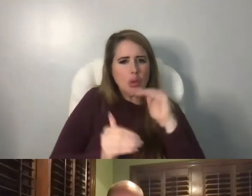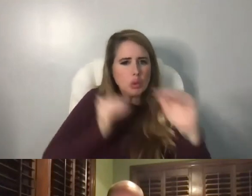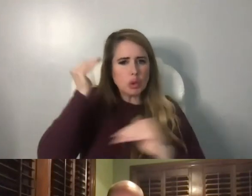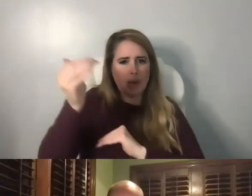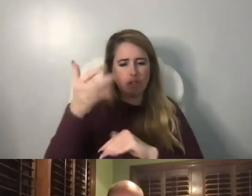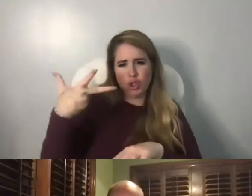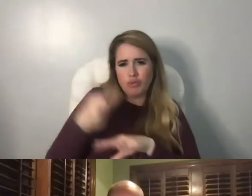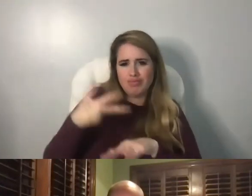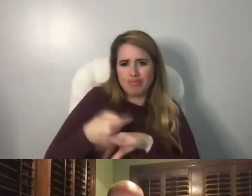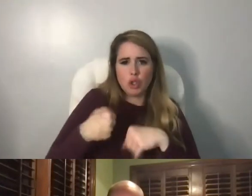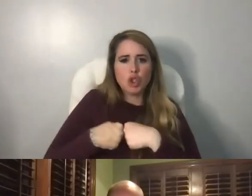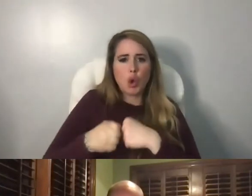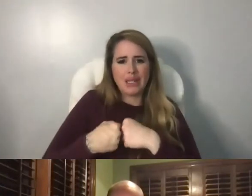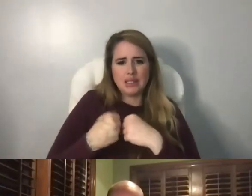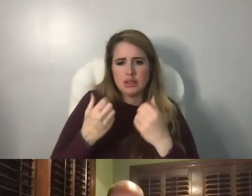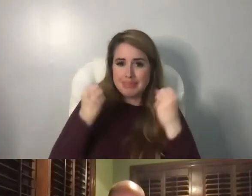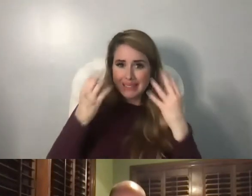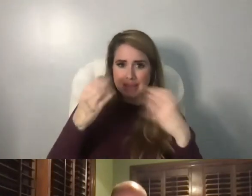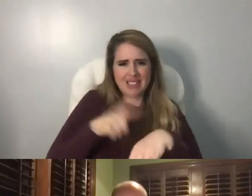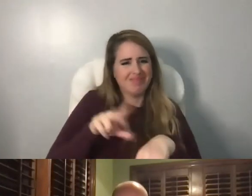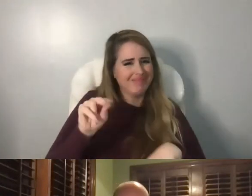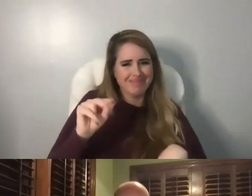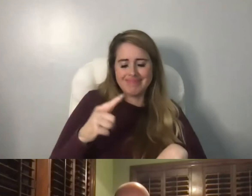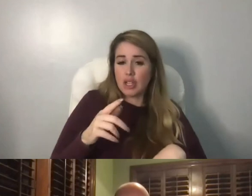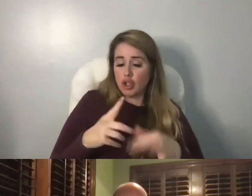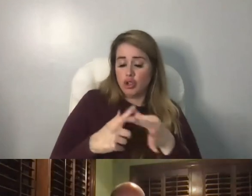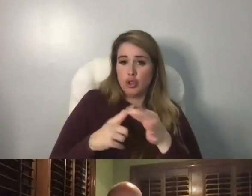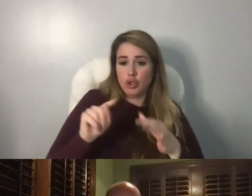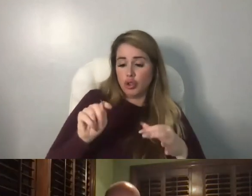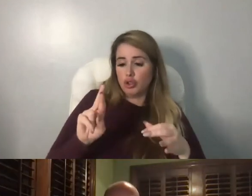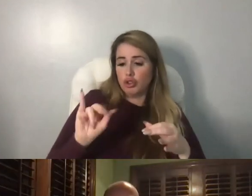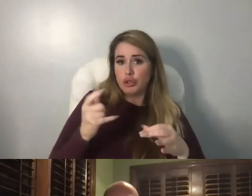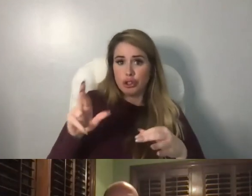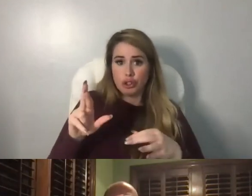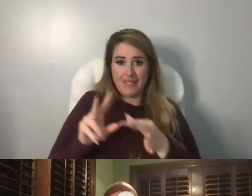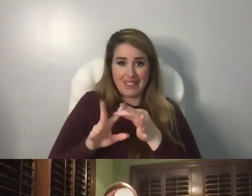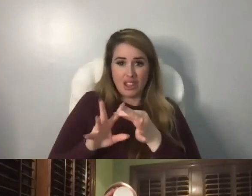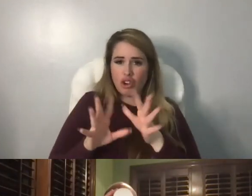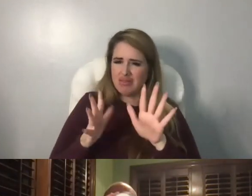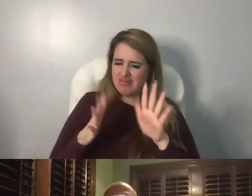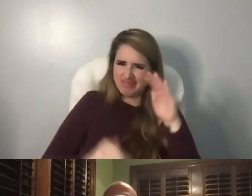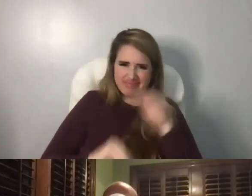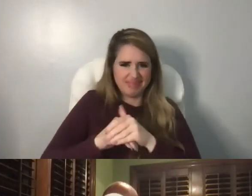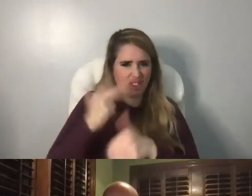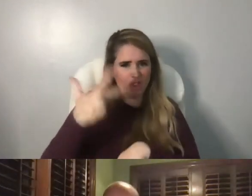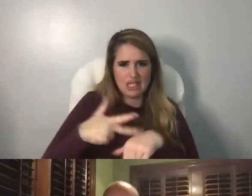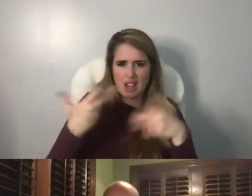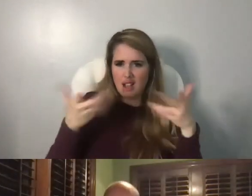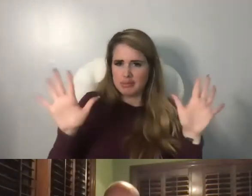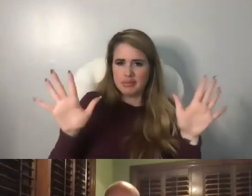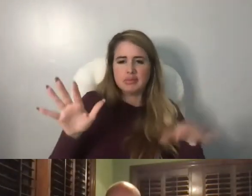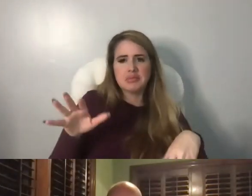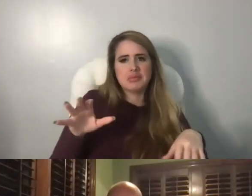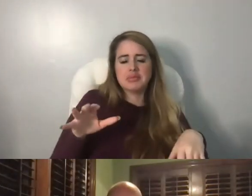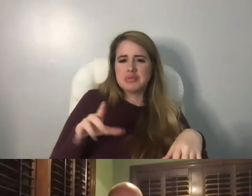more than a few times. And I tend not to do trigger finger injections. I try not to do it more than 3 times.